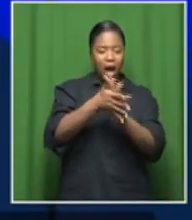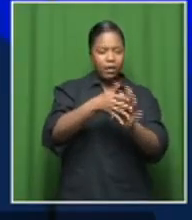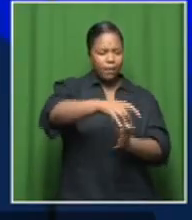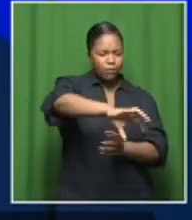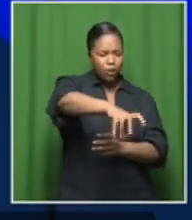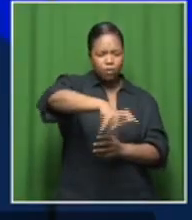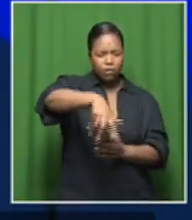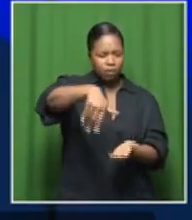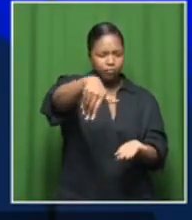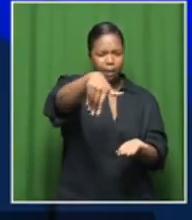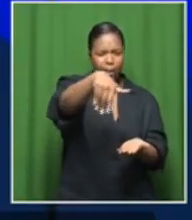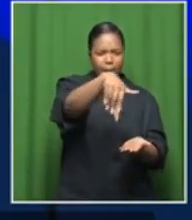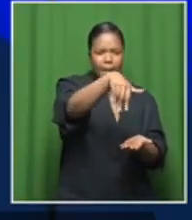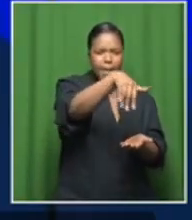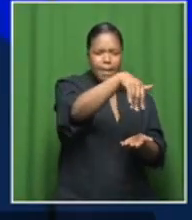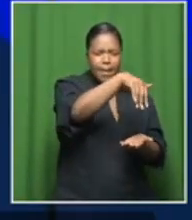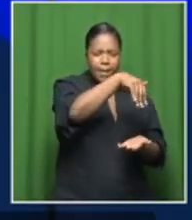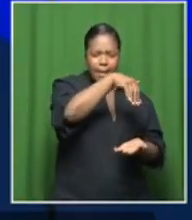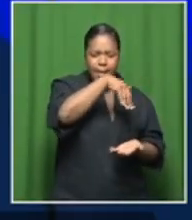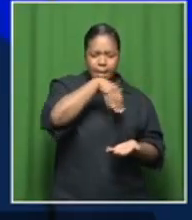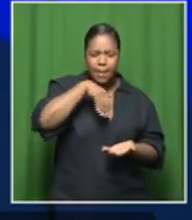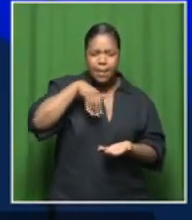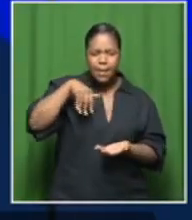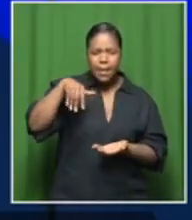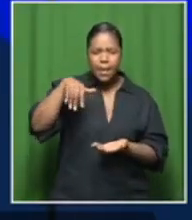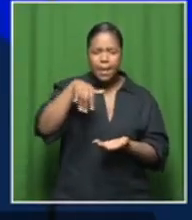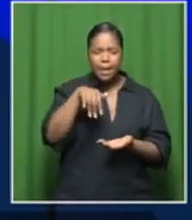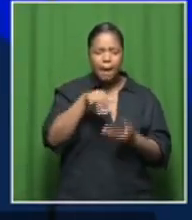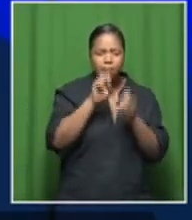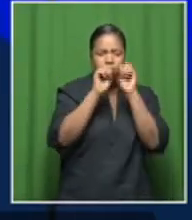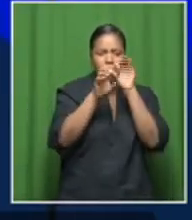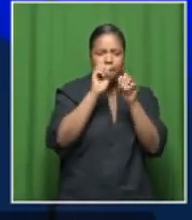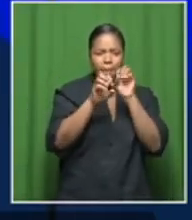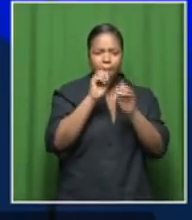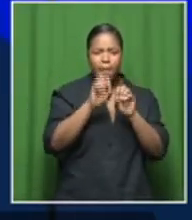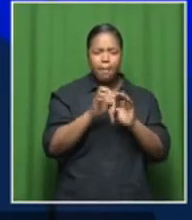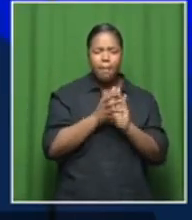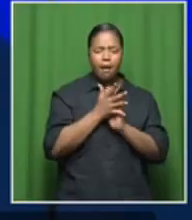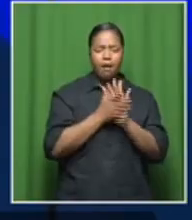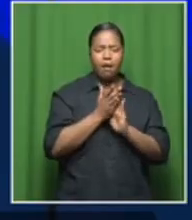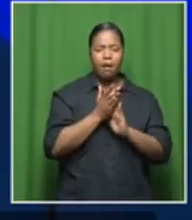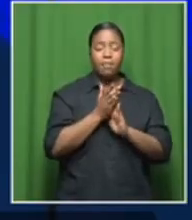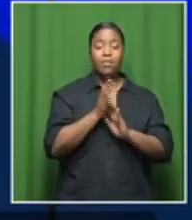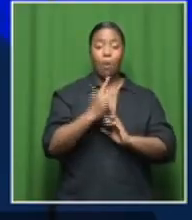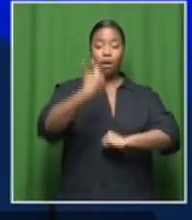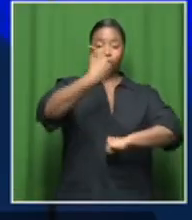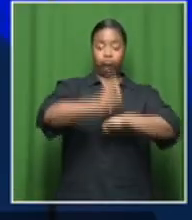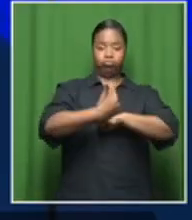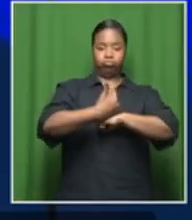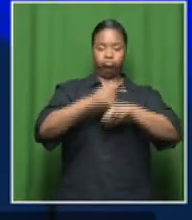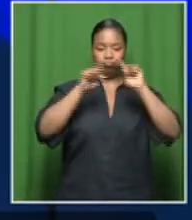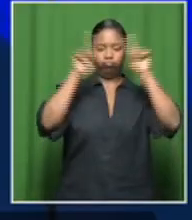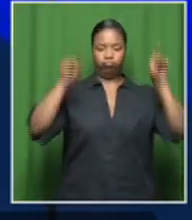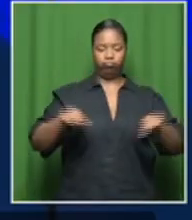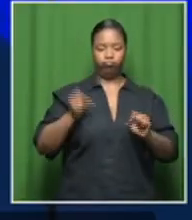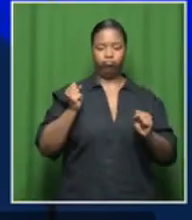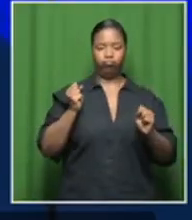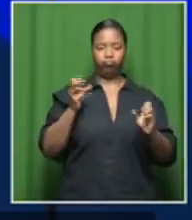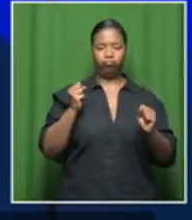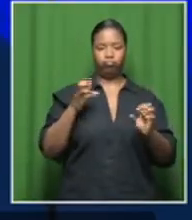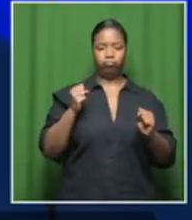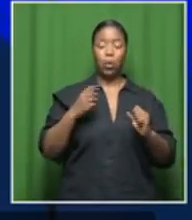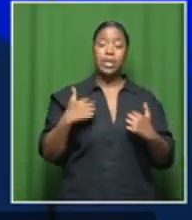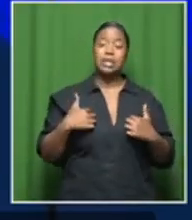and then we digitalize them, because one of the challenges with South African Sign Language is not digitalized. We started